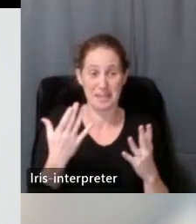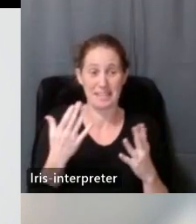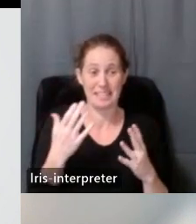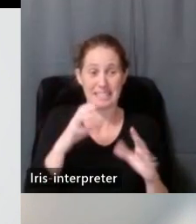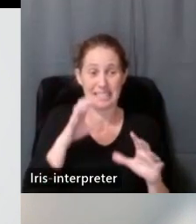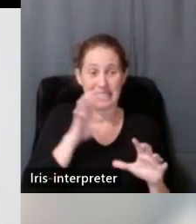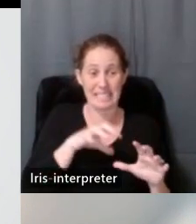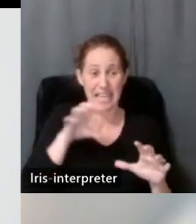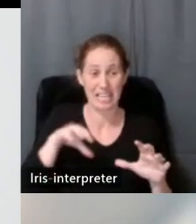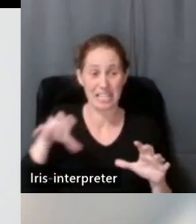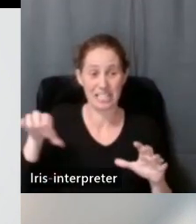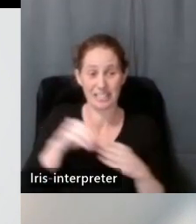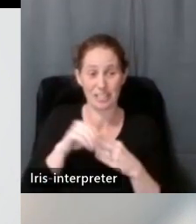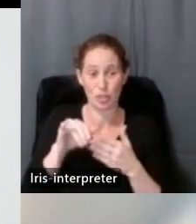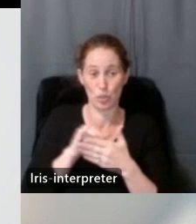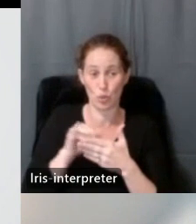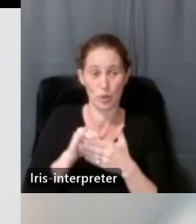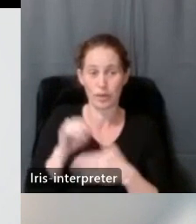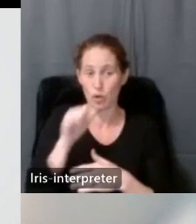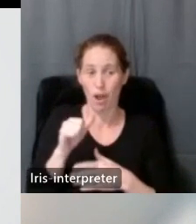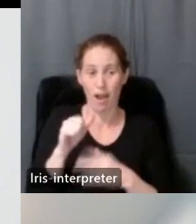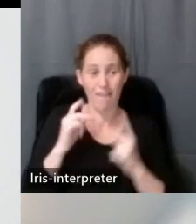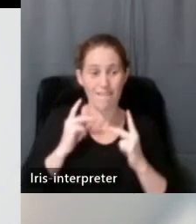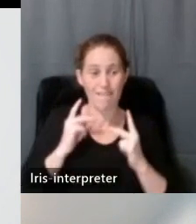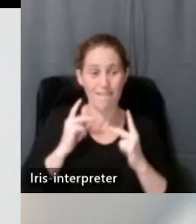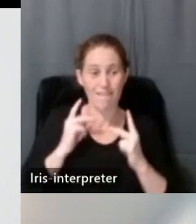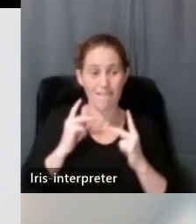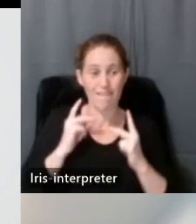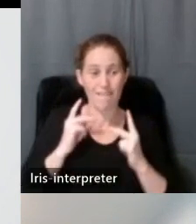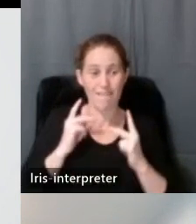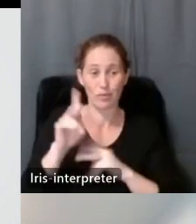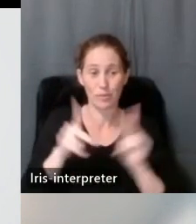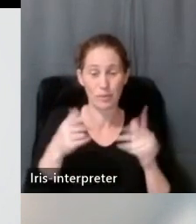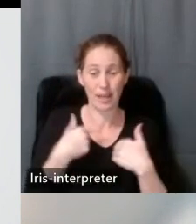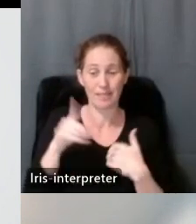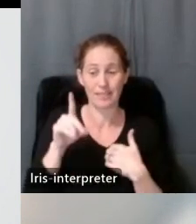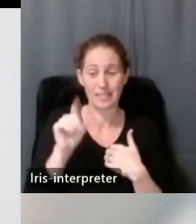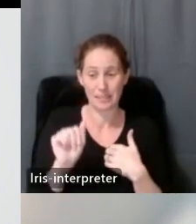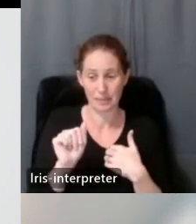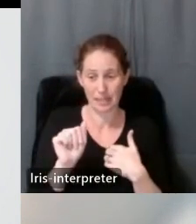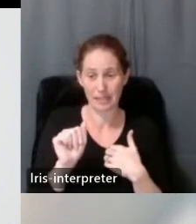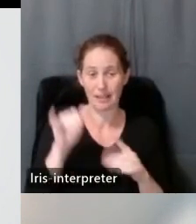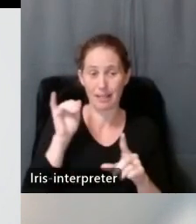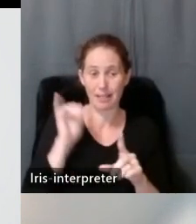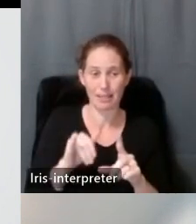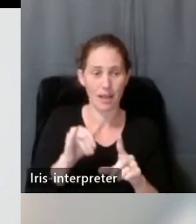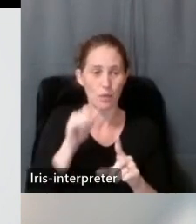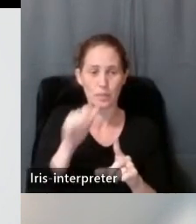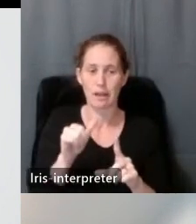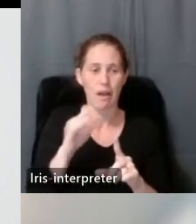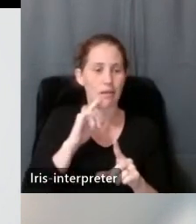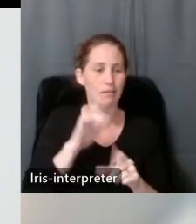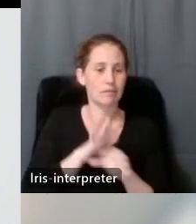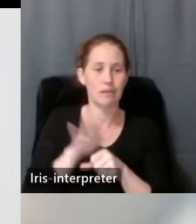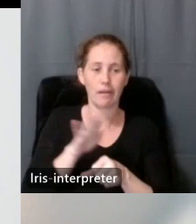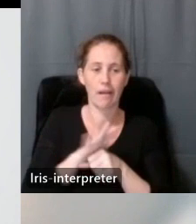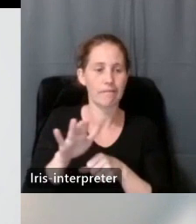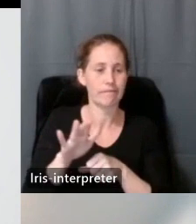stations in New York that are not physically accessible to people with disabilities, that was not